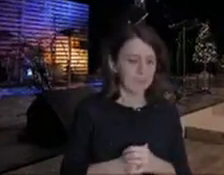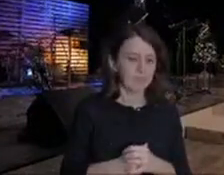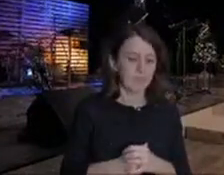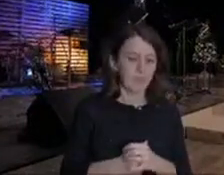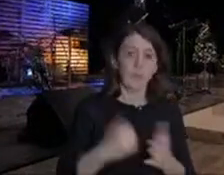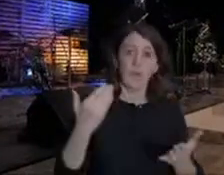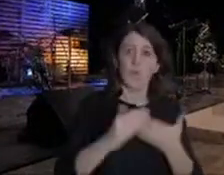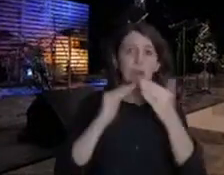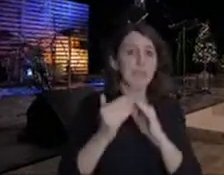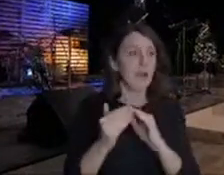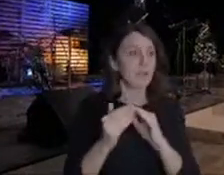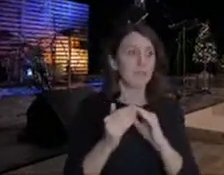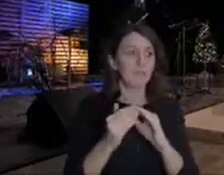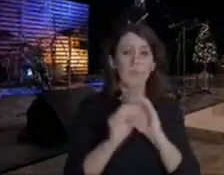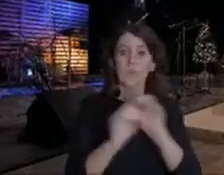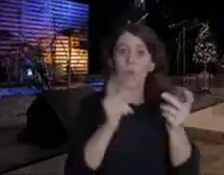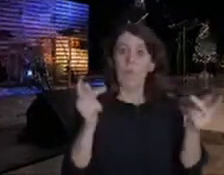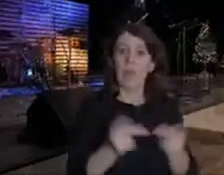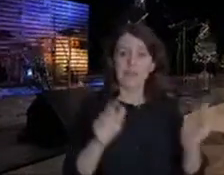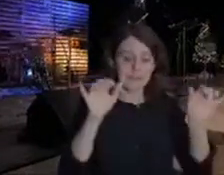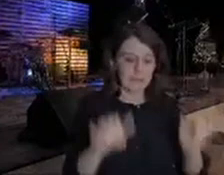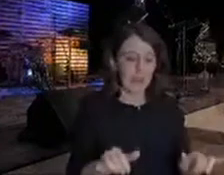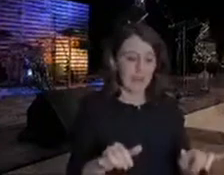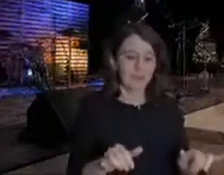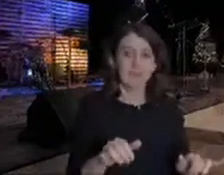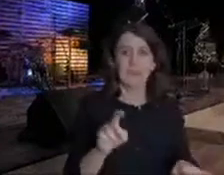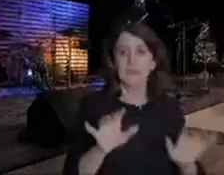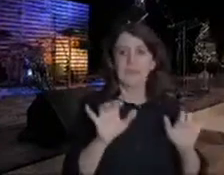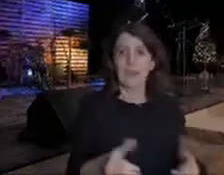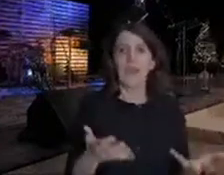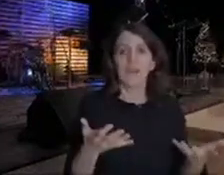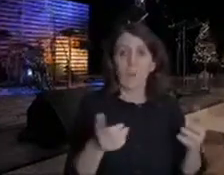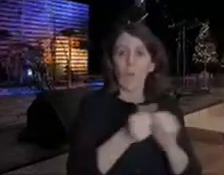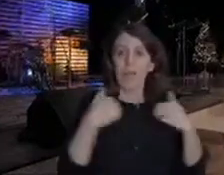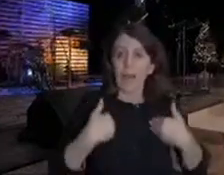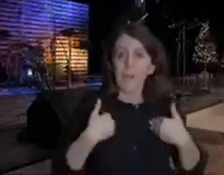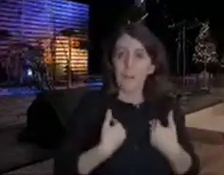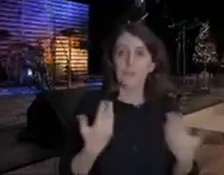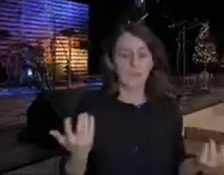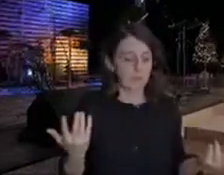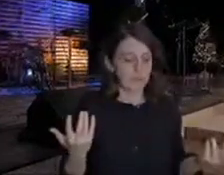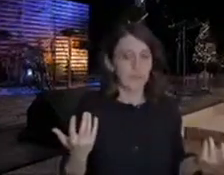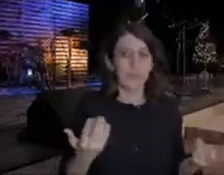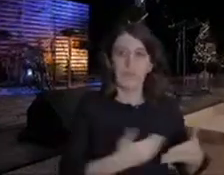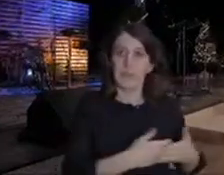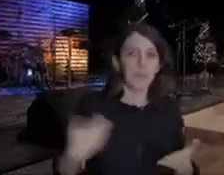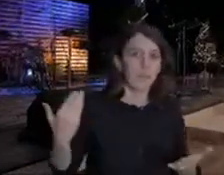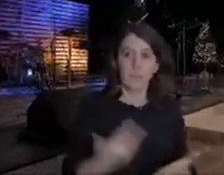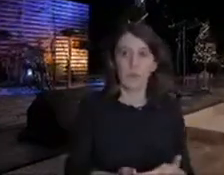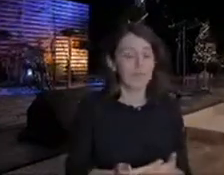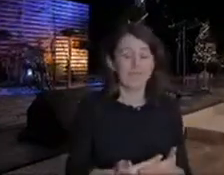They pull into town. There's no place to stay. So they end up in a barn where they would have the baby. That